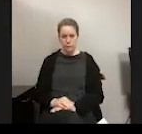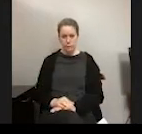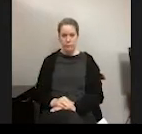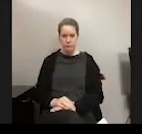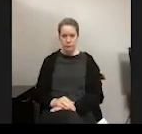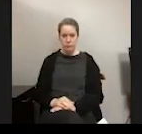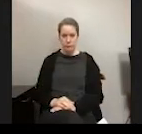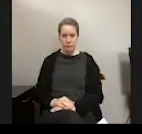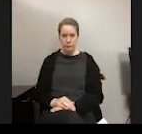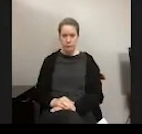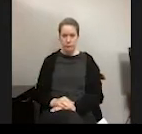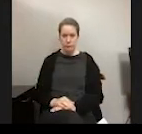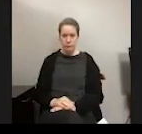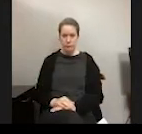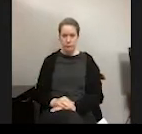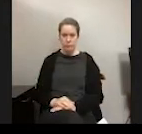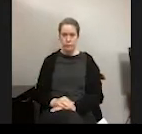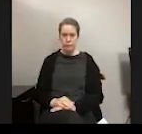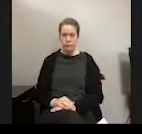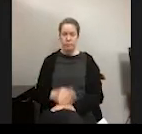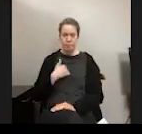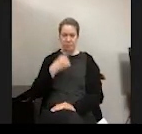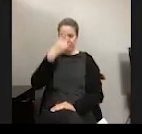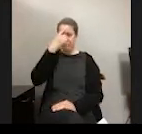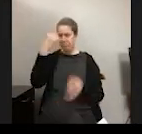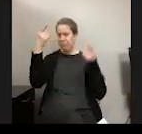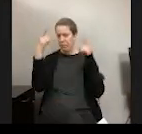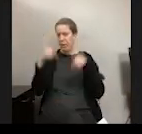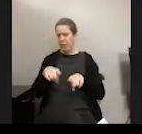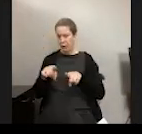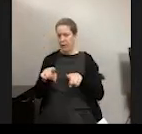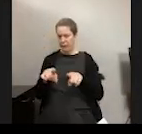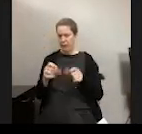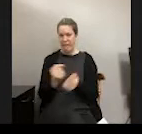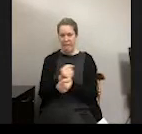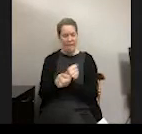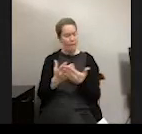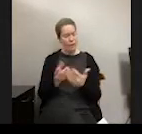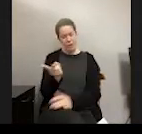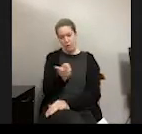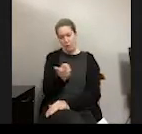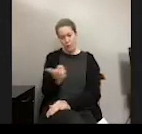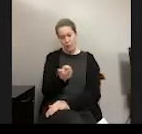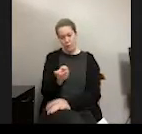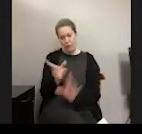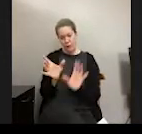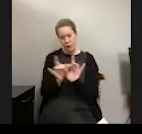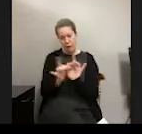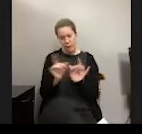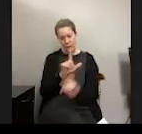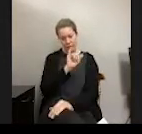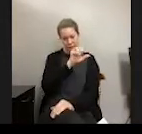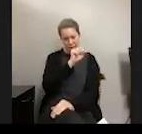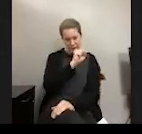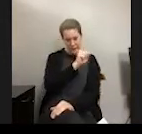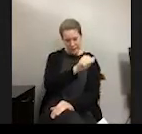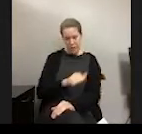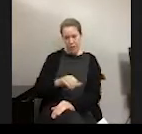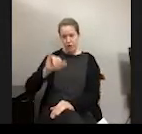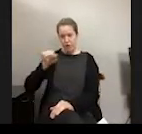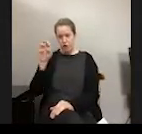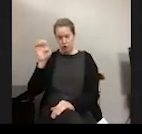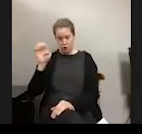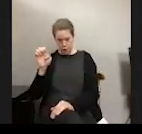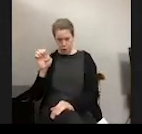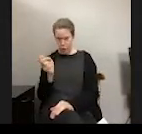Yeah, I would definitely agree with everything that Lisa and Joe said. I think another interesting part of your question is